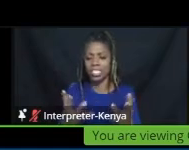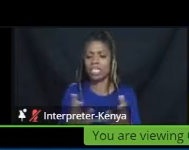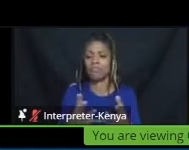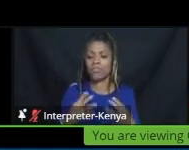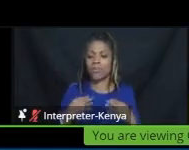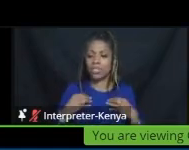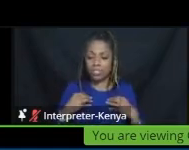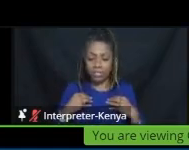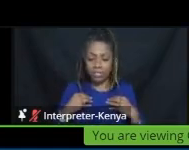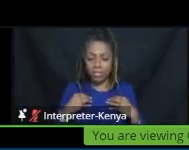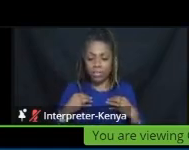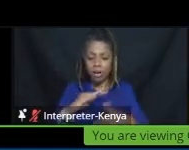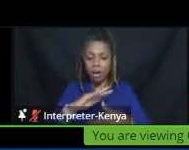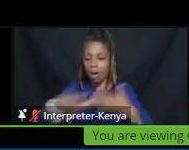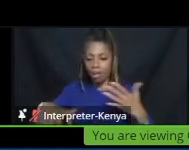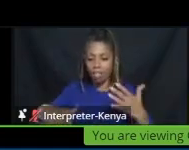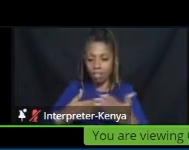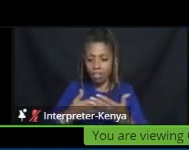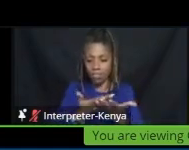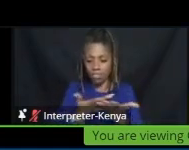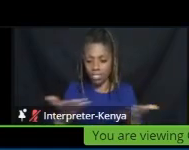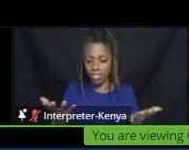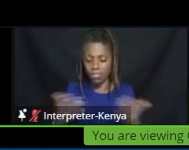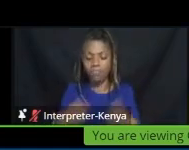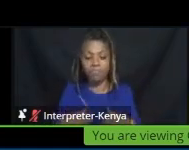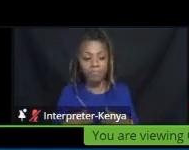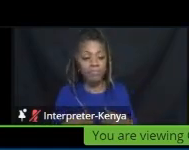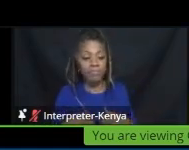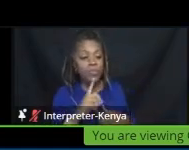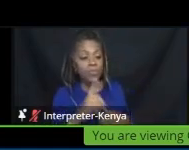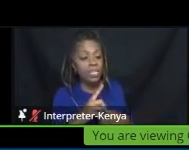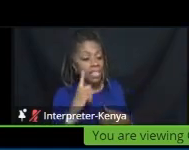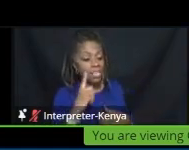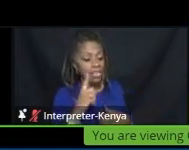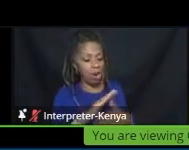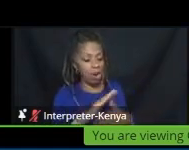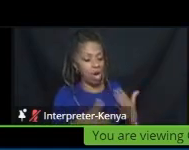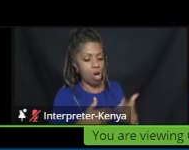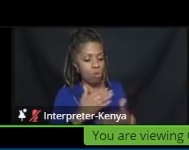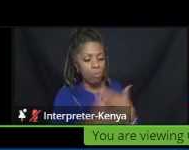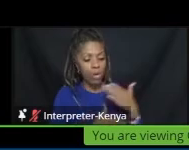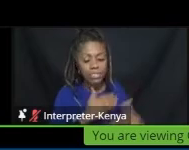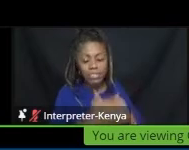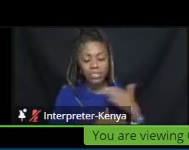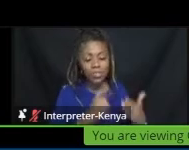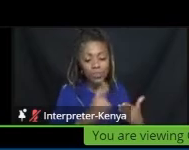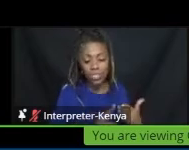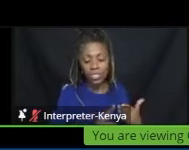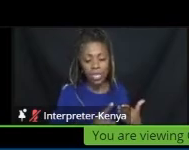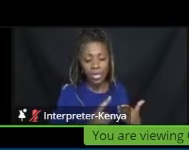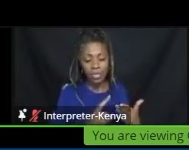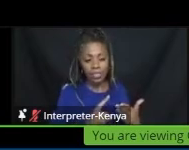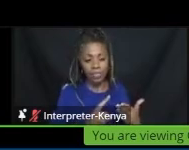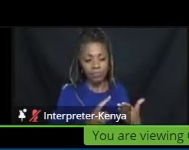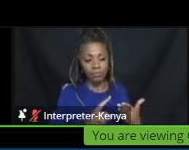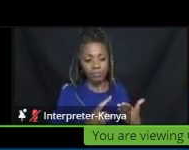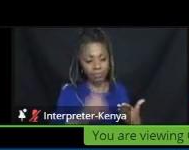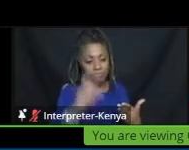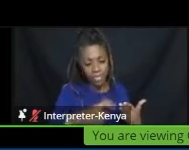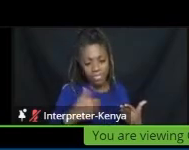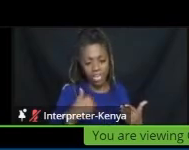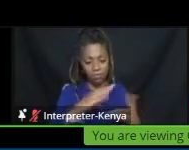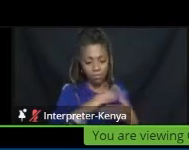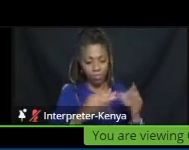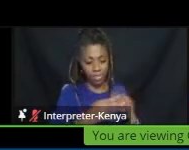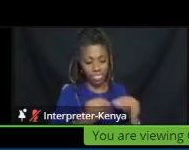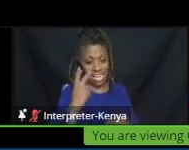Well, I think that our whole process has been about stories, Penny. And what I'm seeing here is everybody has a